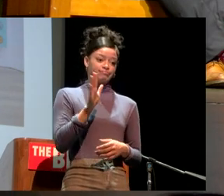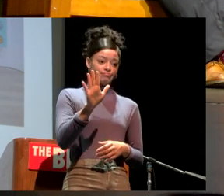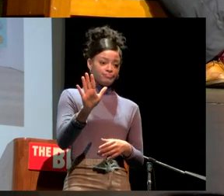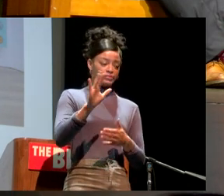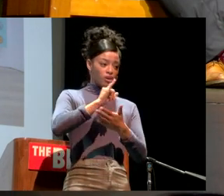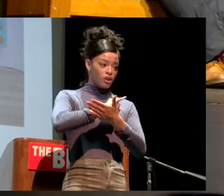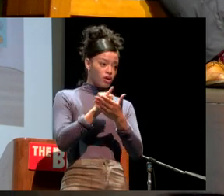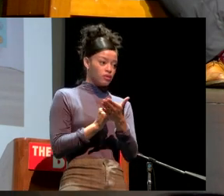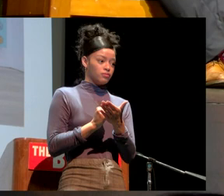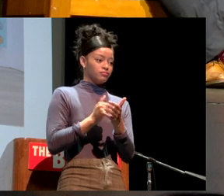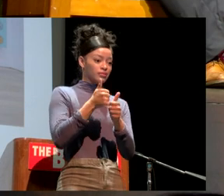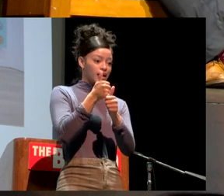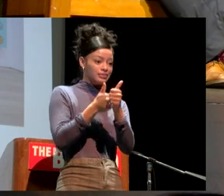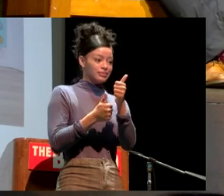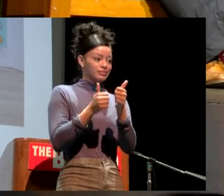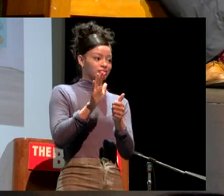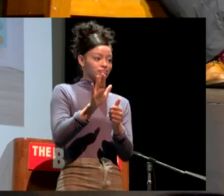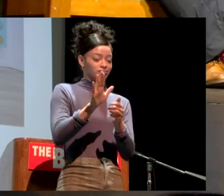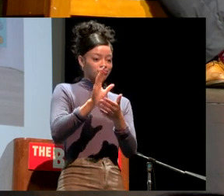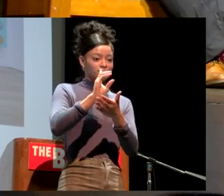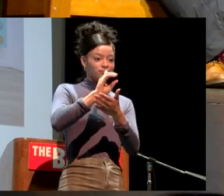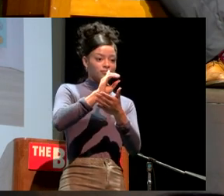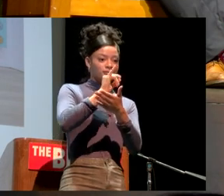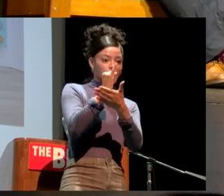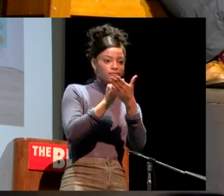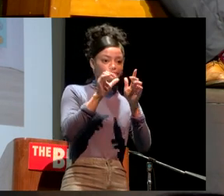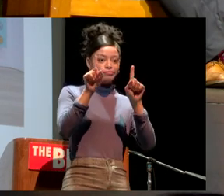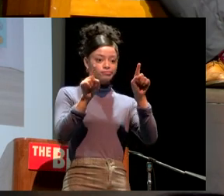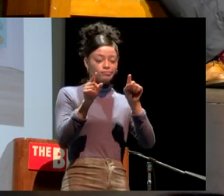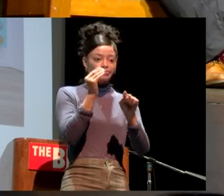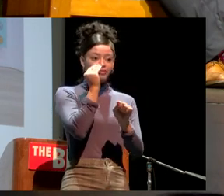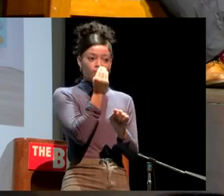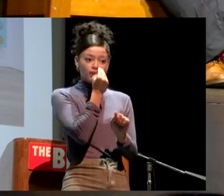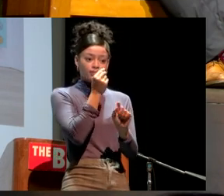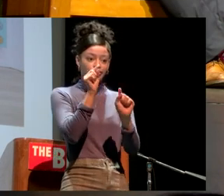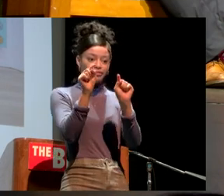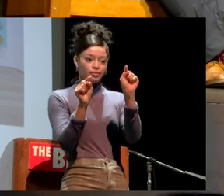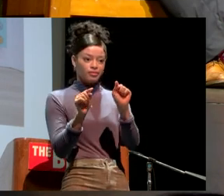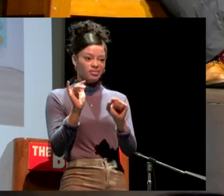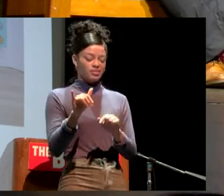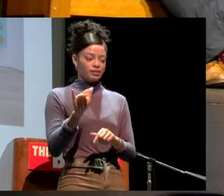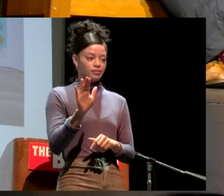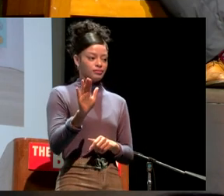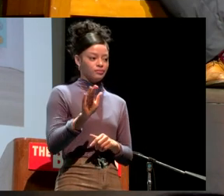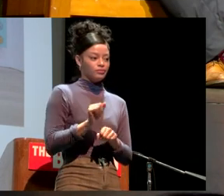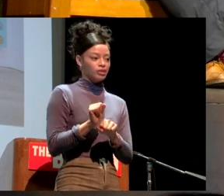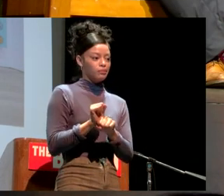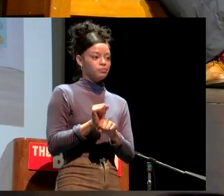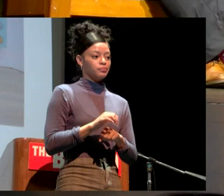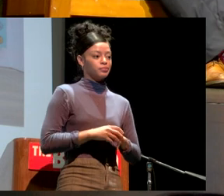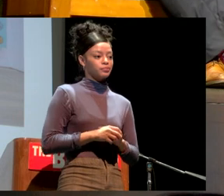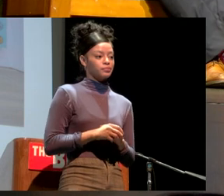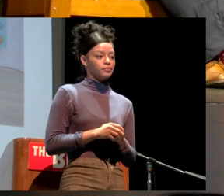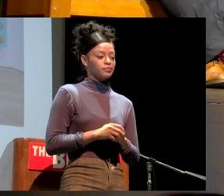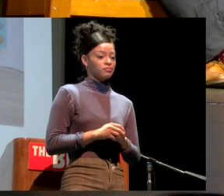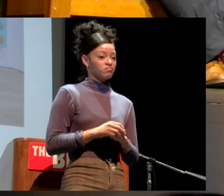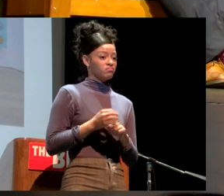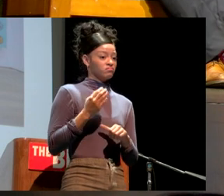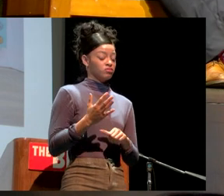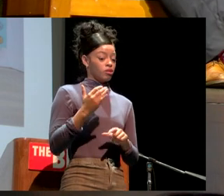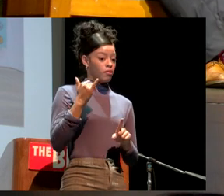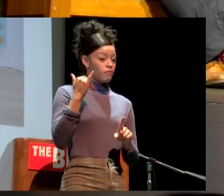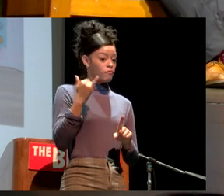It's crazy, because a lot of the projects are very lazy. They just use an algorithm and mix, layers around, and it's making